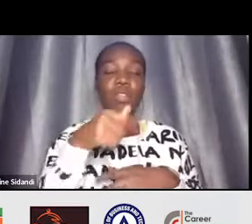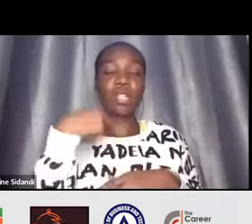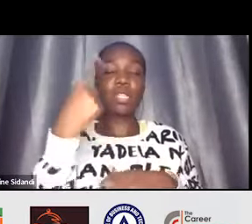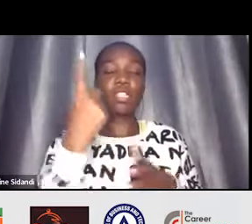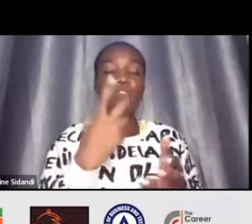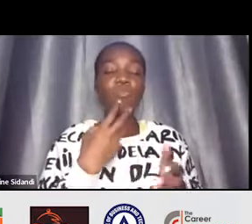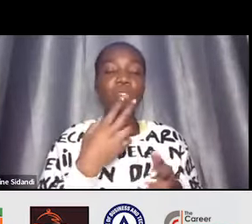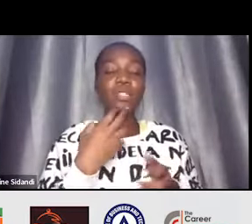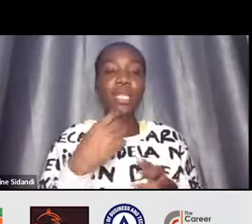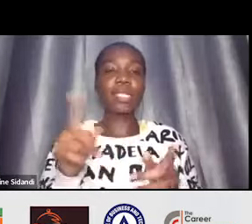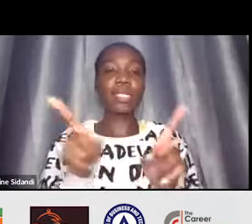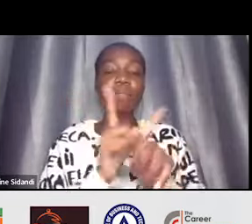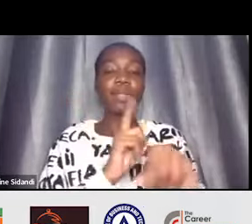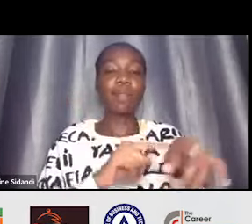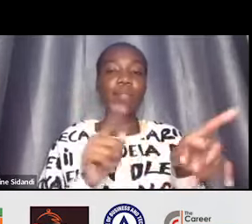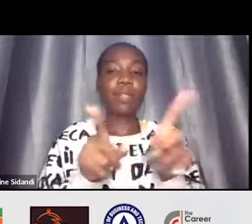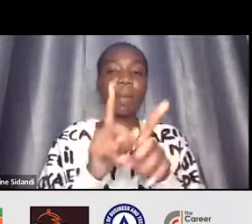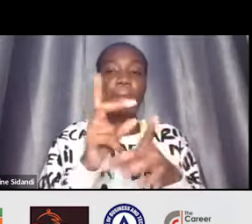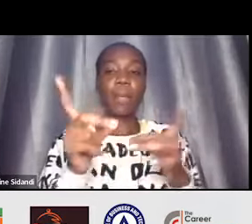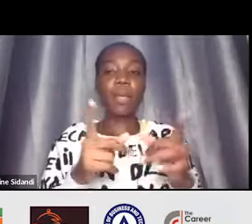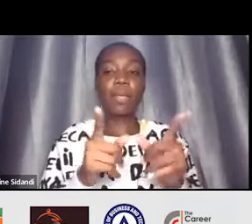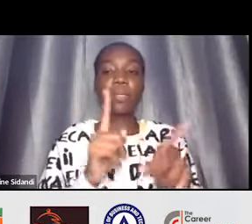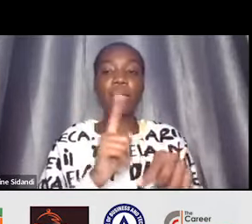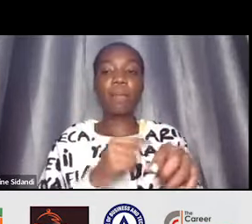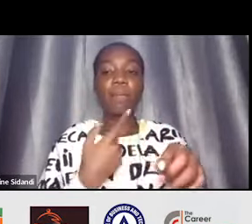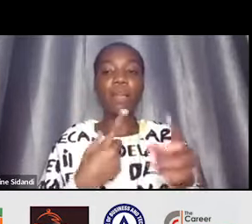place, as we discuss